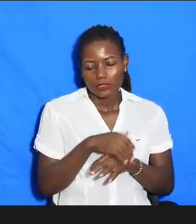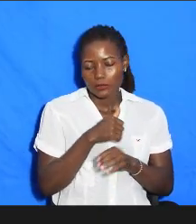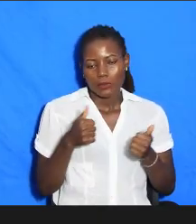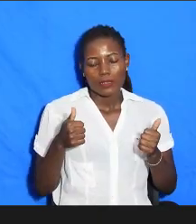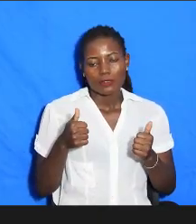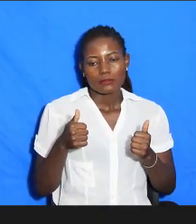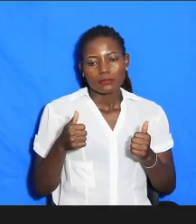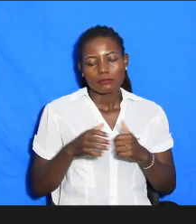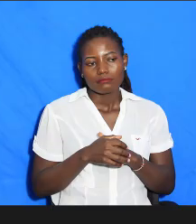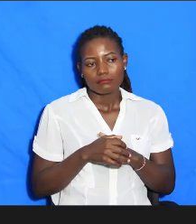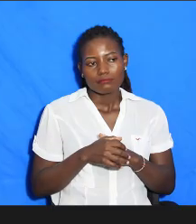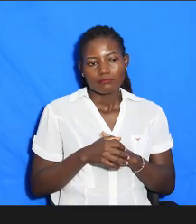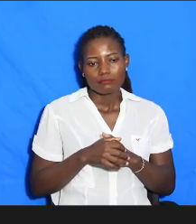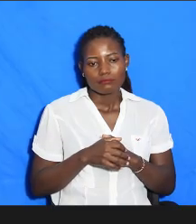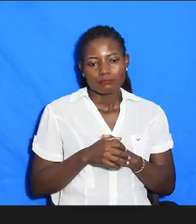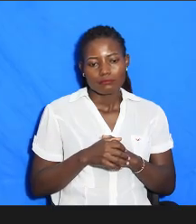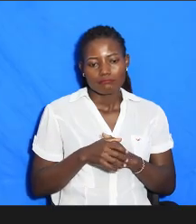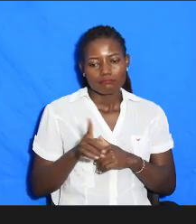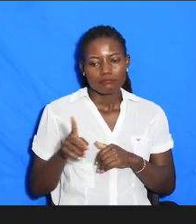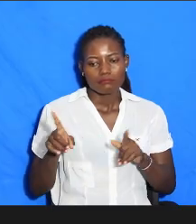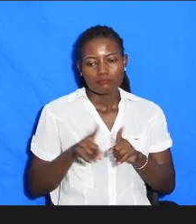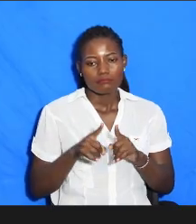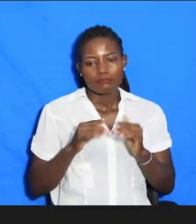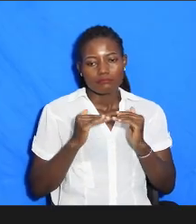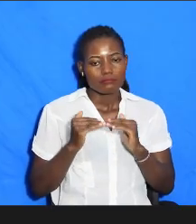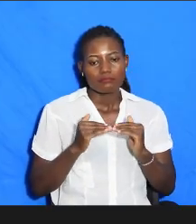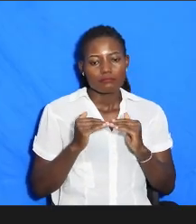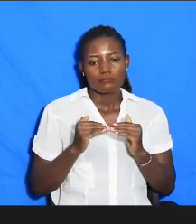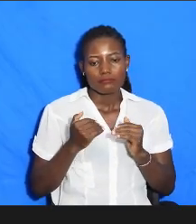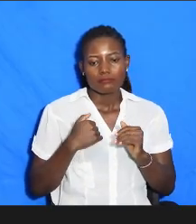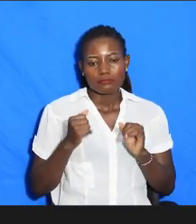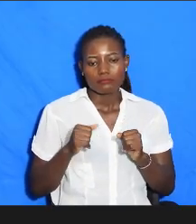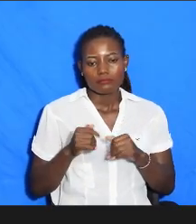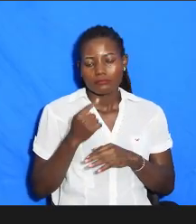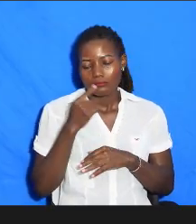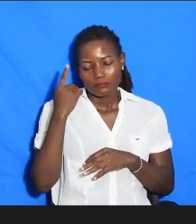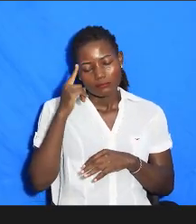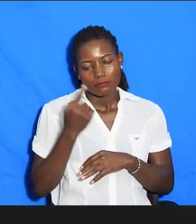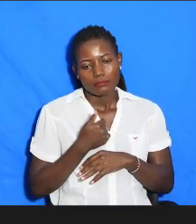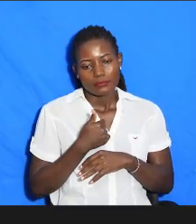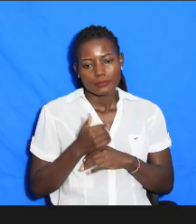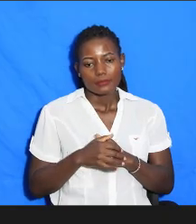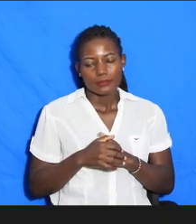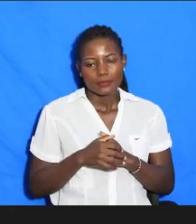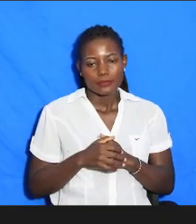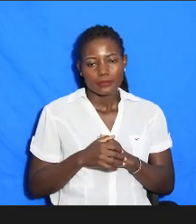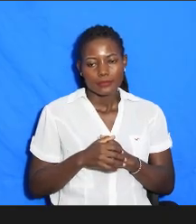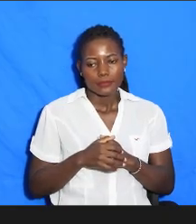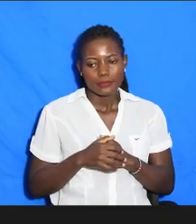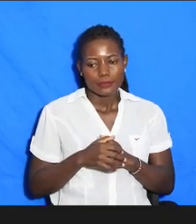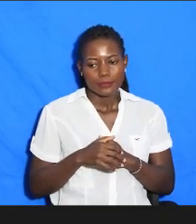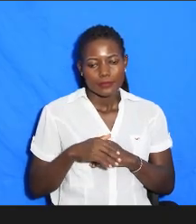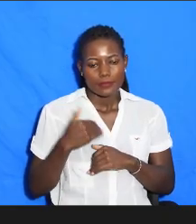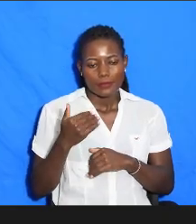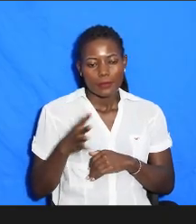still maintain the same type of level that you are. I can say for me is that I